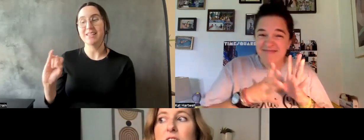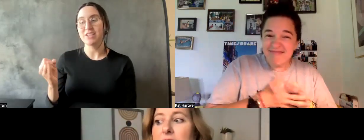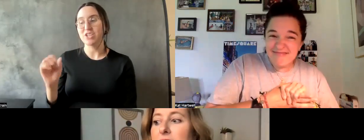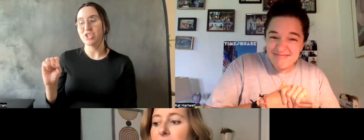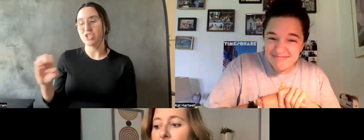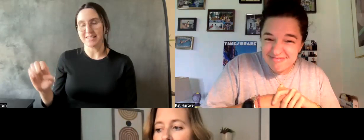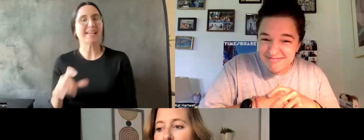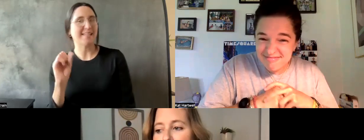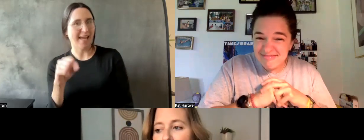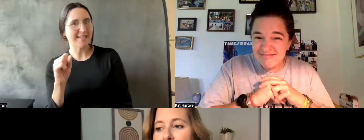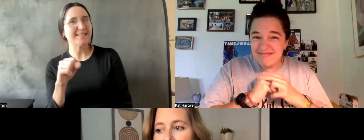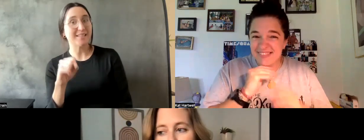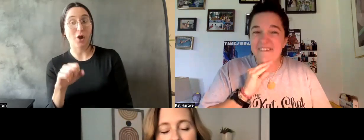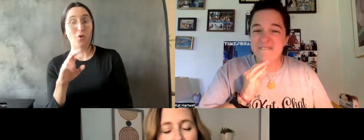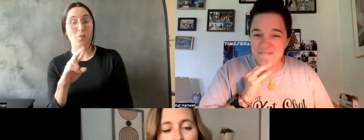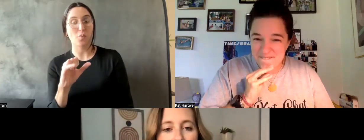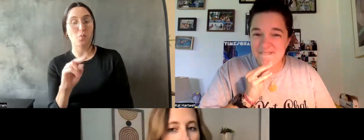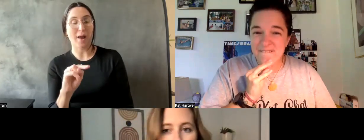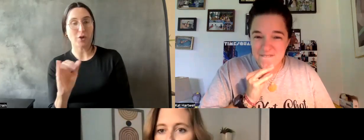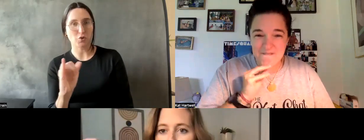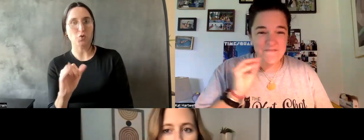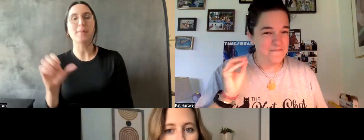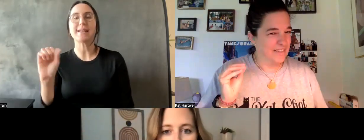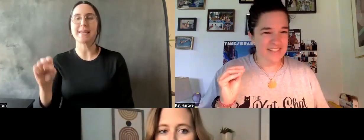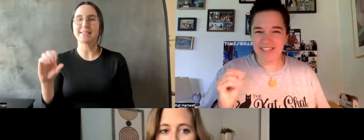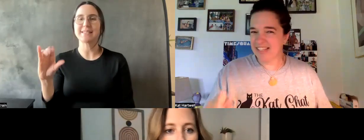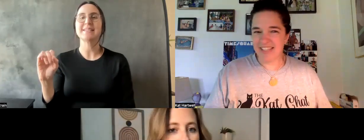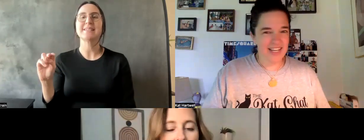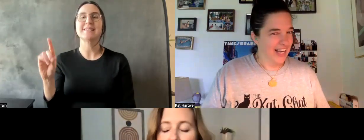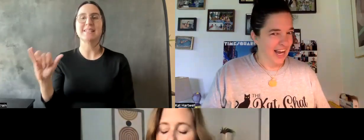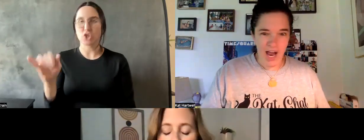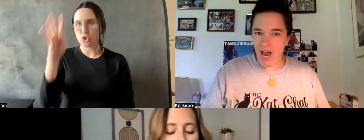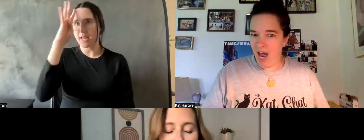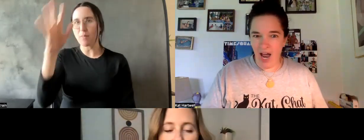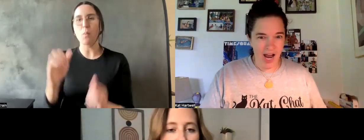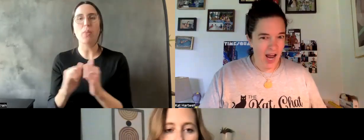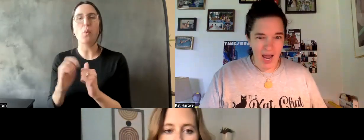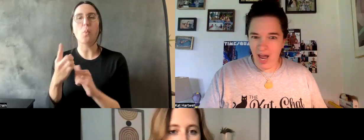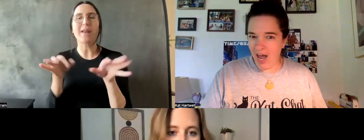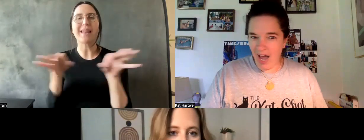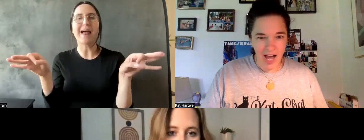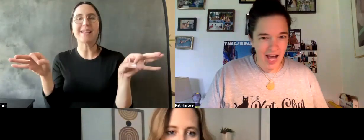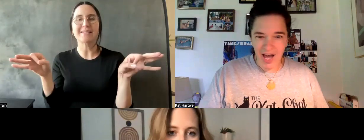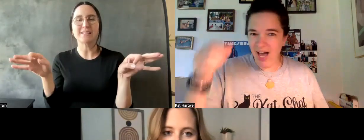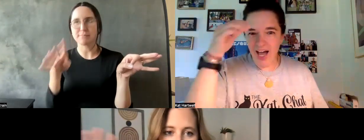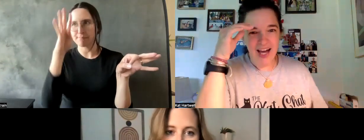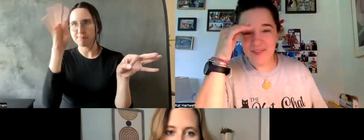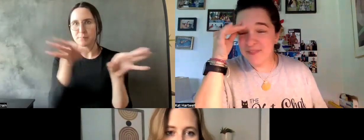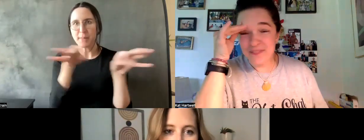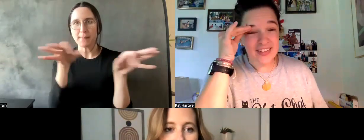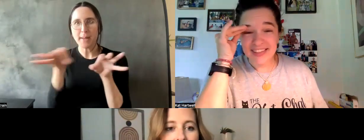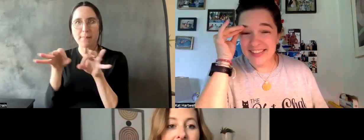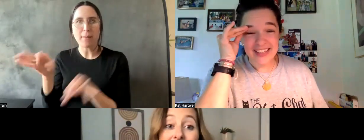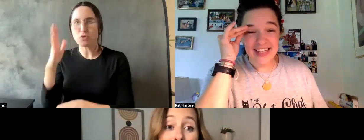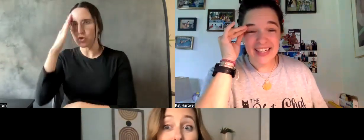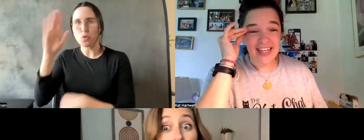pretty good. Yeah, Cindy was like boom, boom, boom. I mean, she knew every single one. I mean,